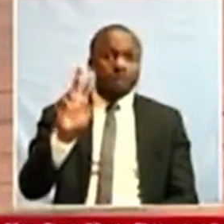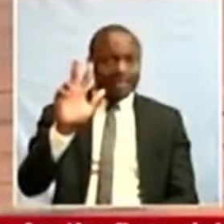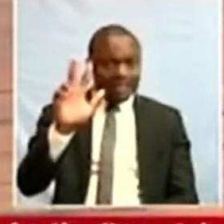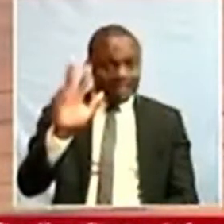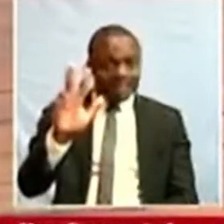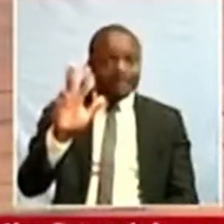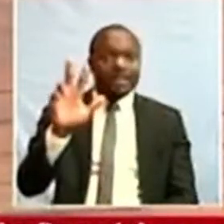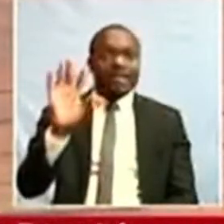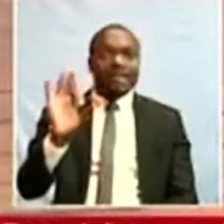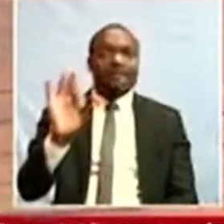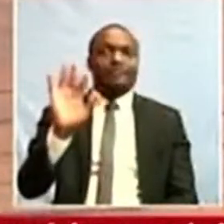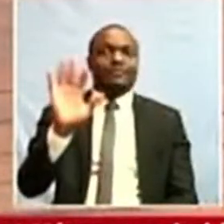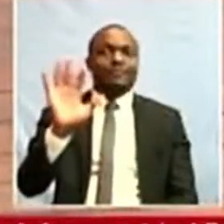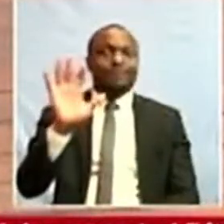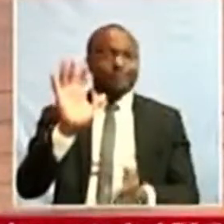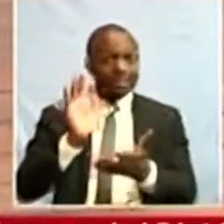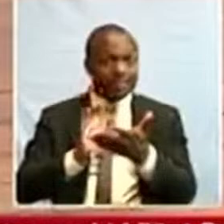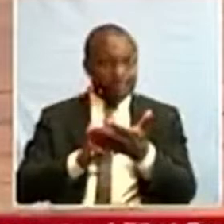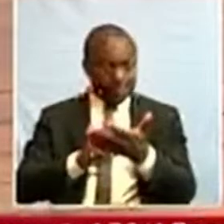1.492,395,000.